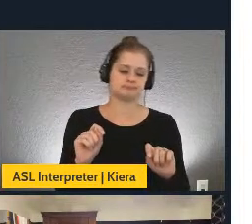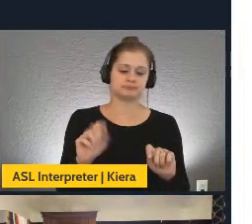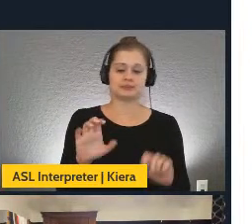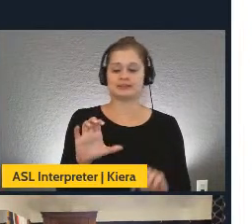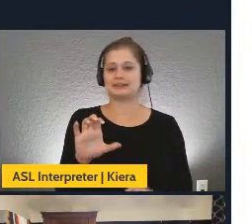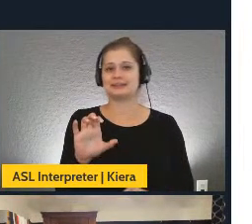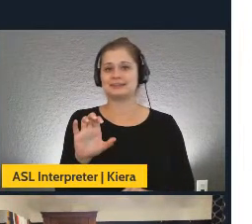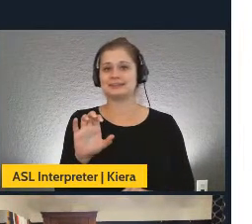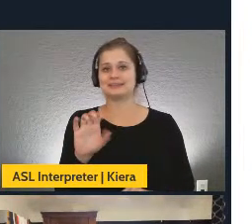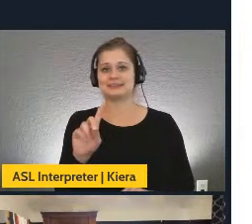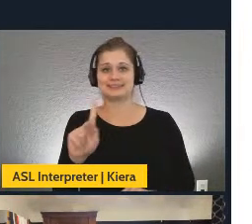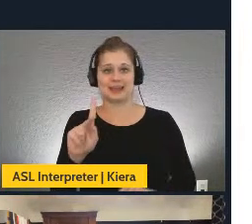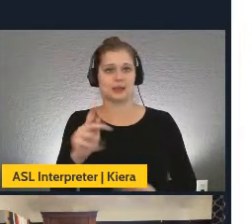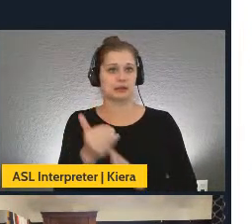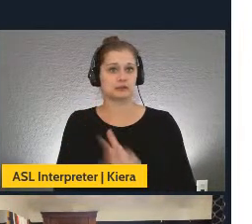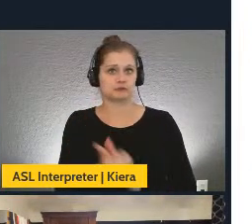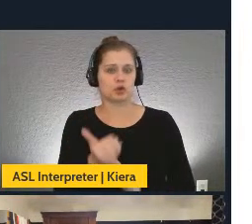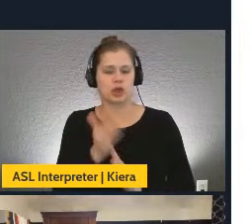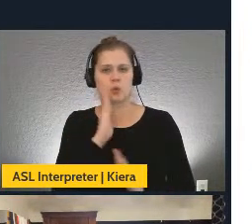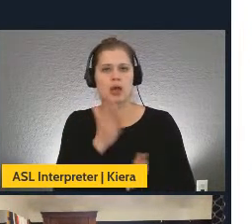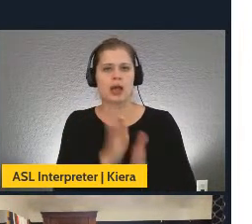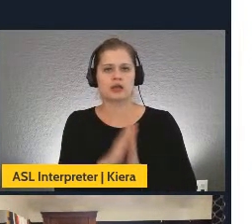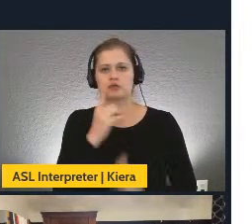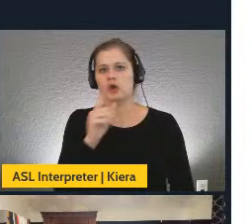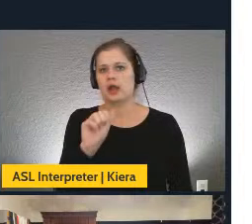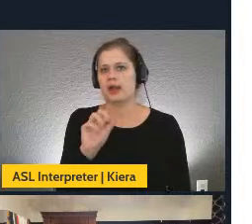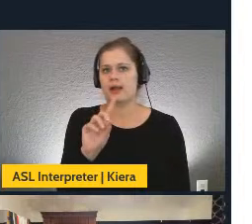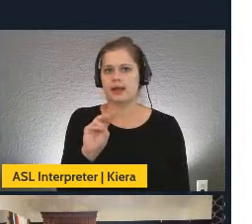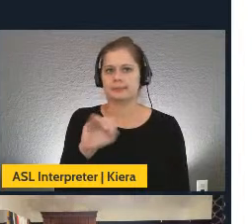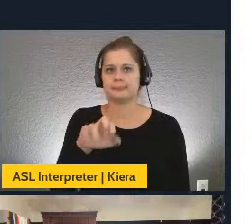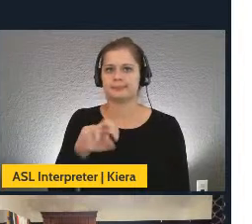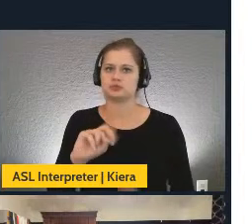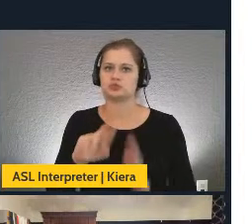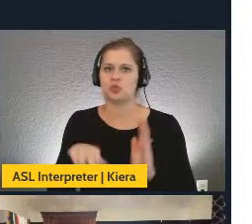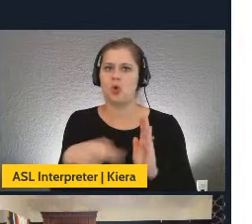CDK flow by default, it will ask you for an admin role.